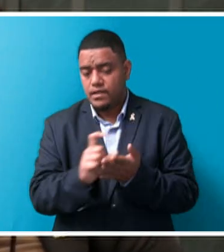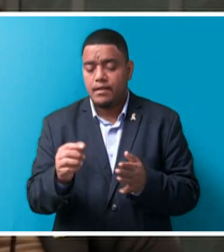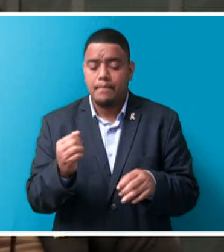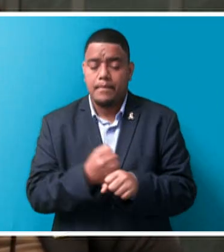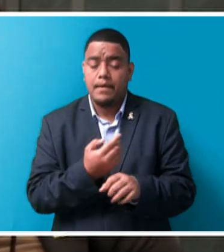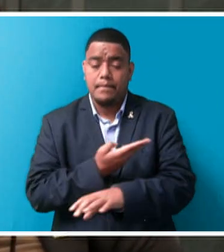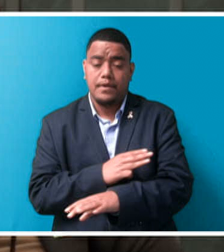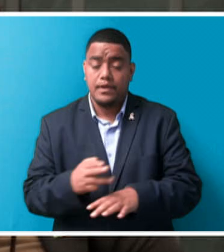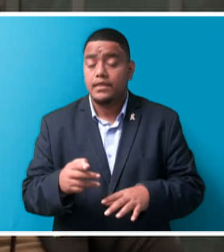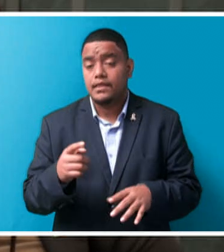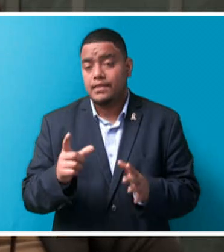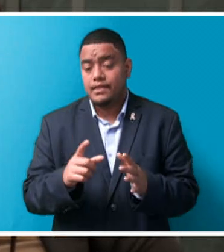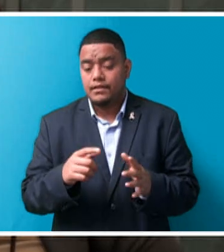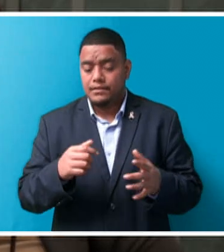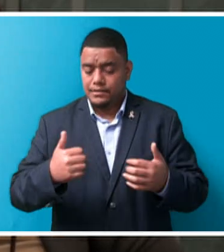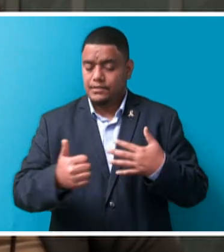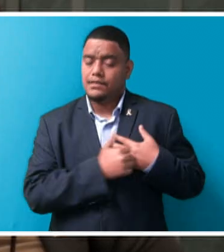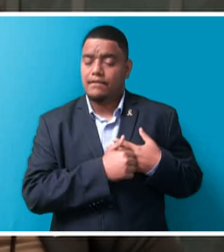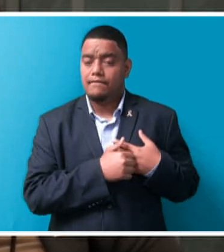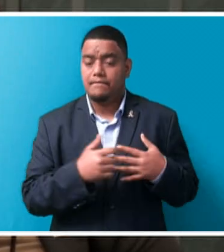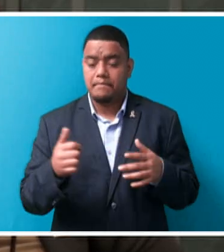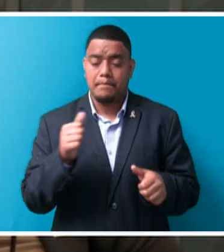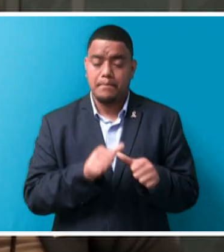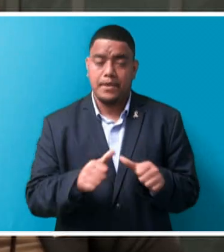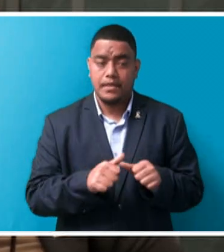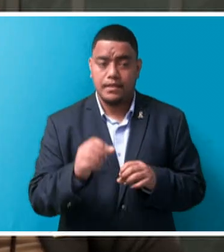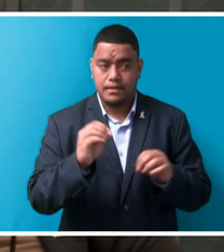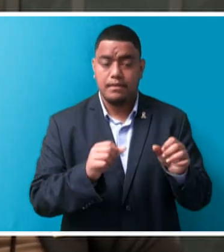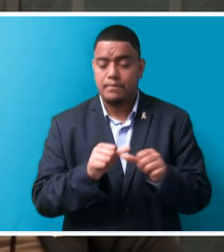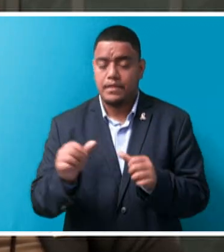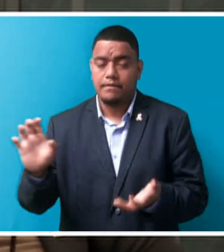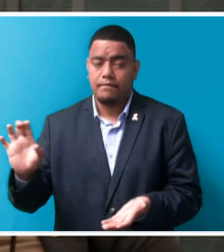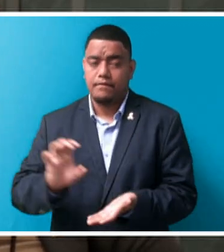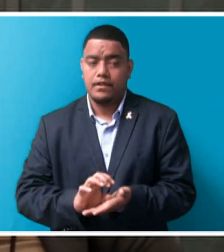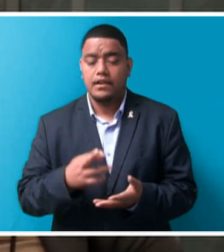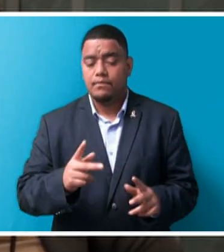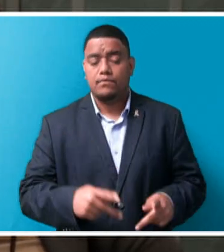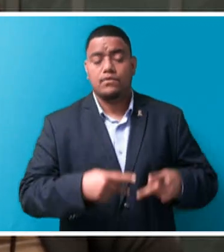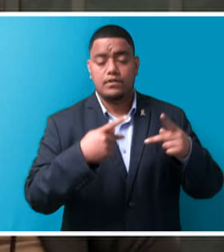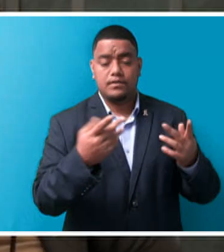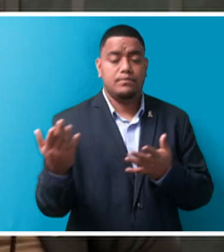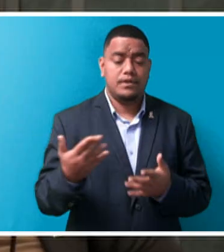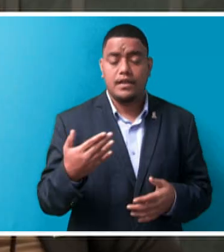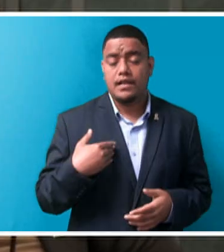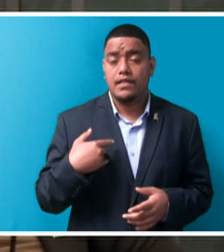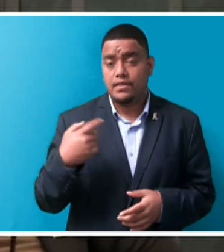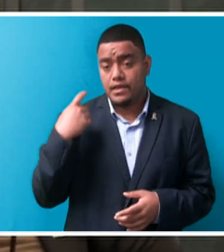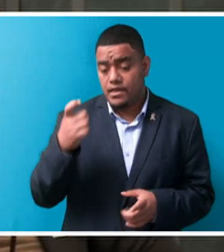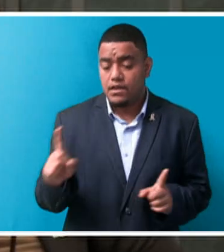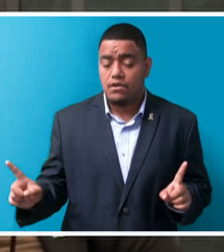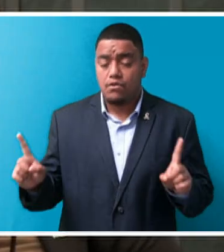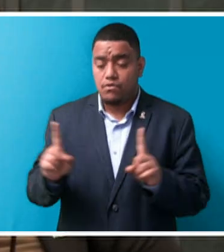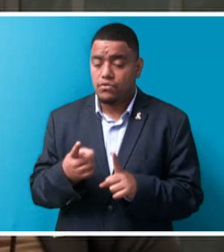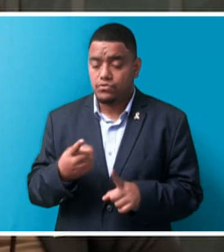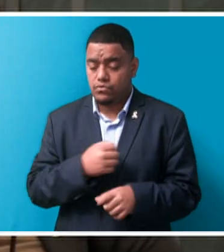outreach safer, better coordinated, and better funded, while progressively bringing healthcare closer to our